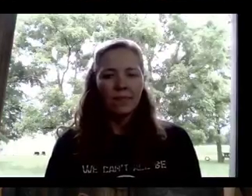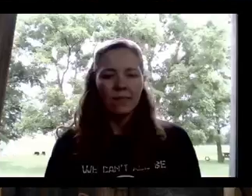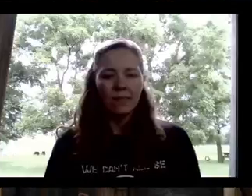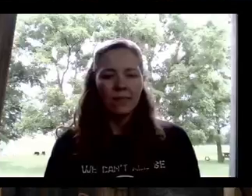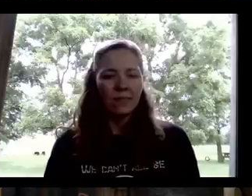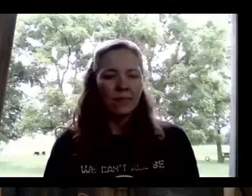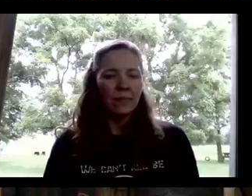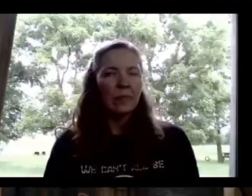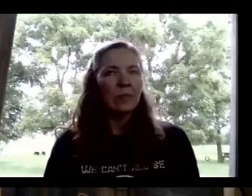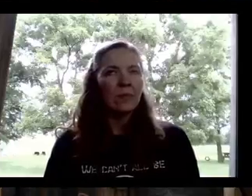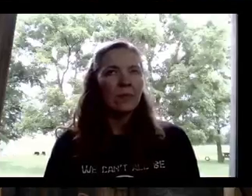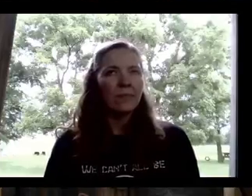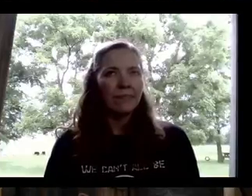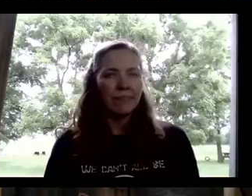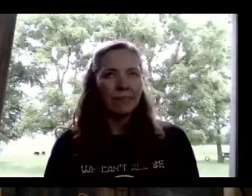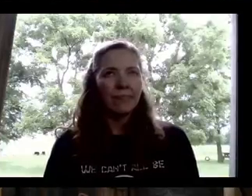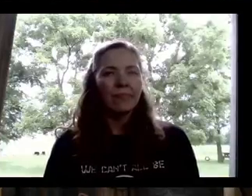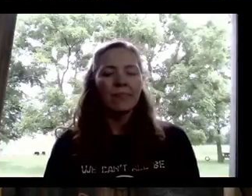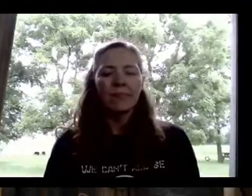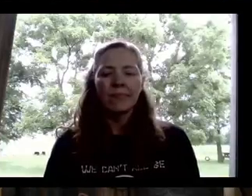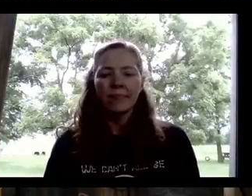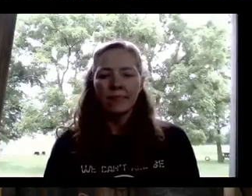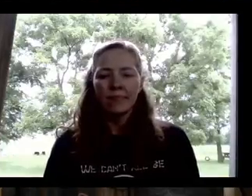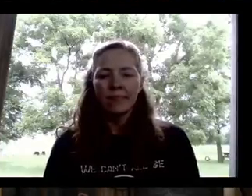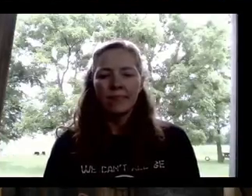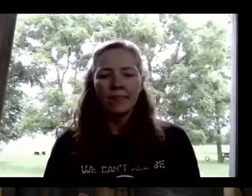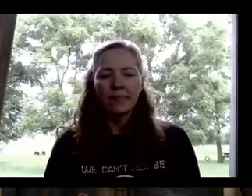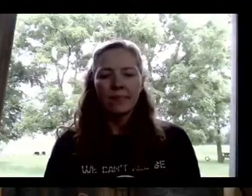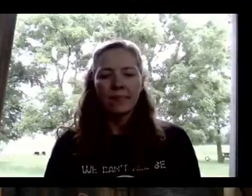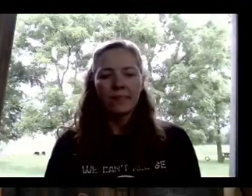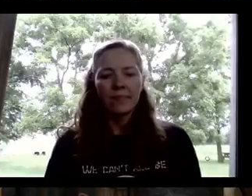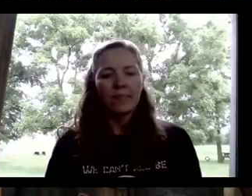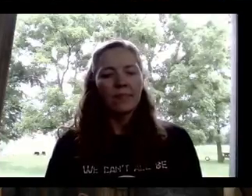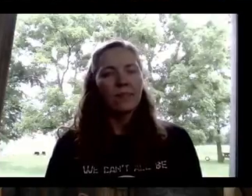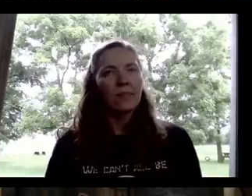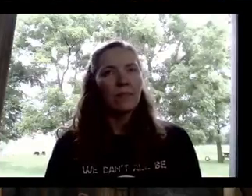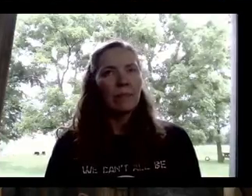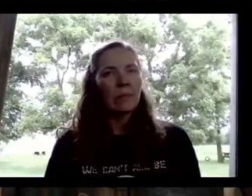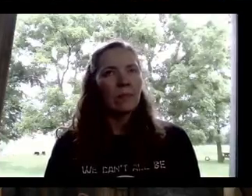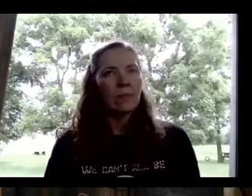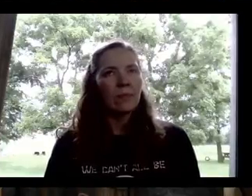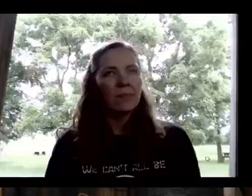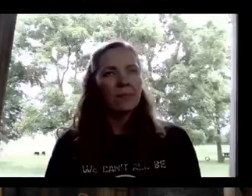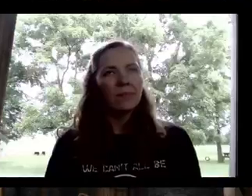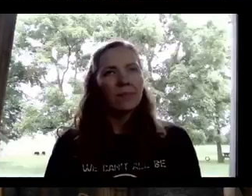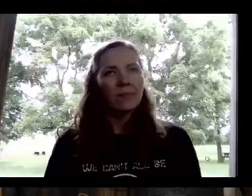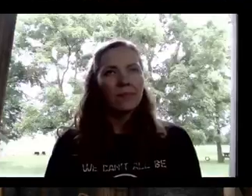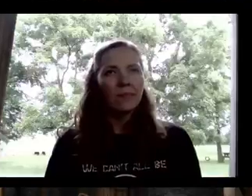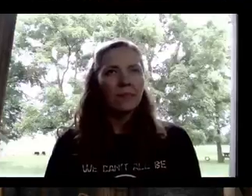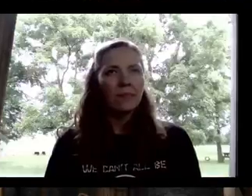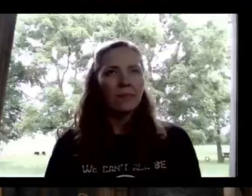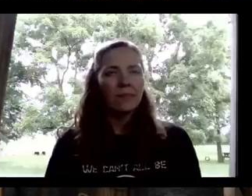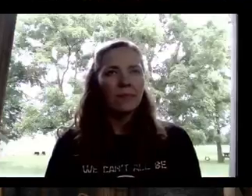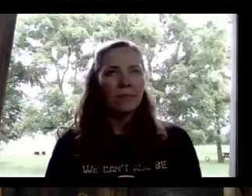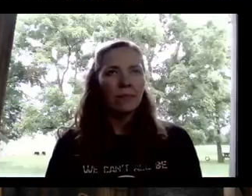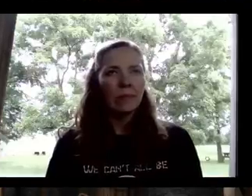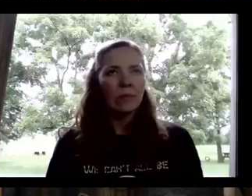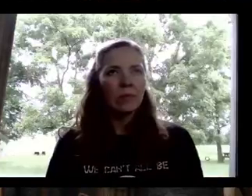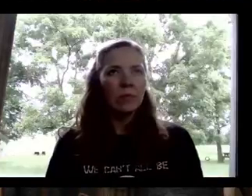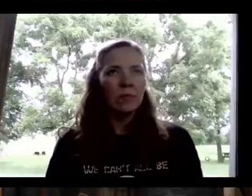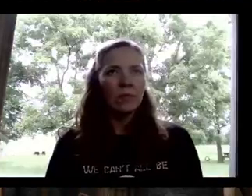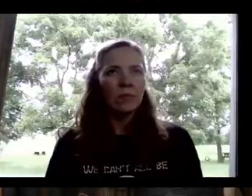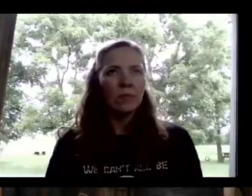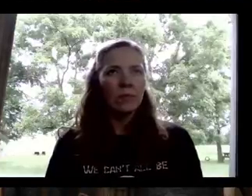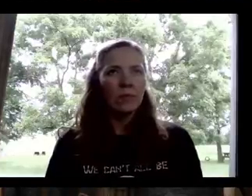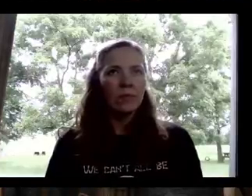to work with wrought iron. You can't just, you know, sit there and punch and drift and just slam a drift through it,